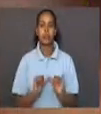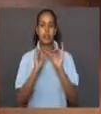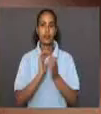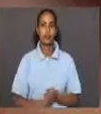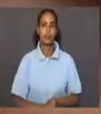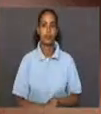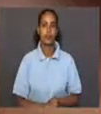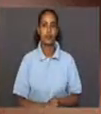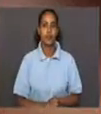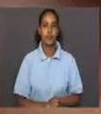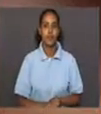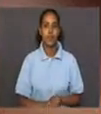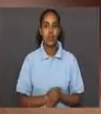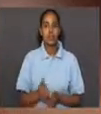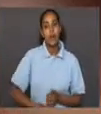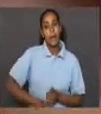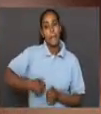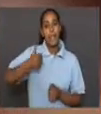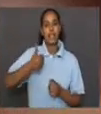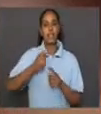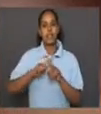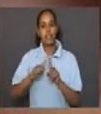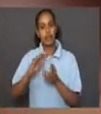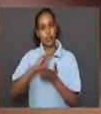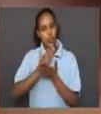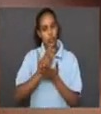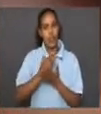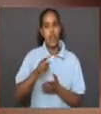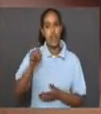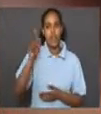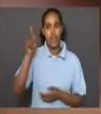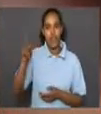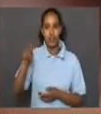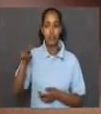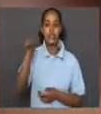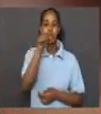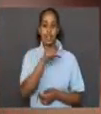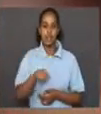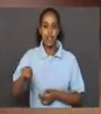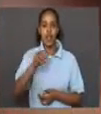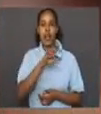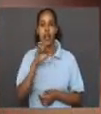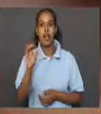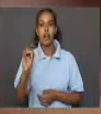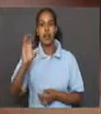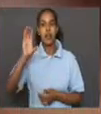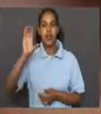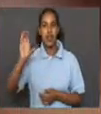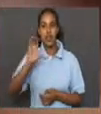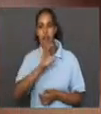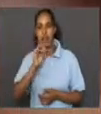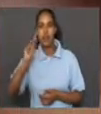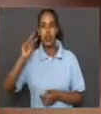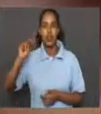begin. The main difference between the phosphorus cycle and the carbon